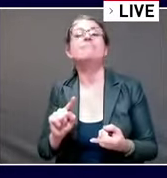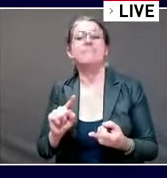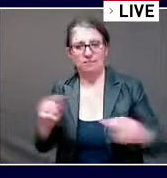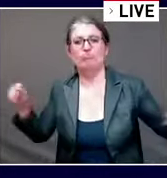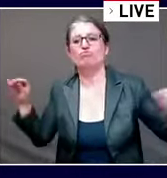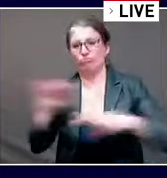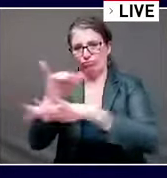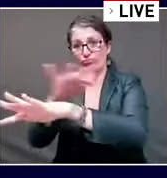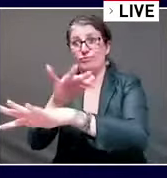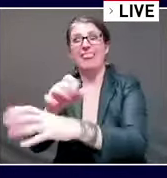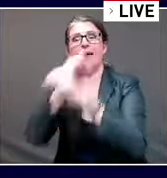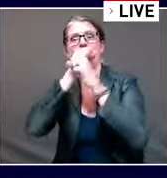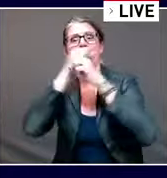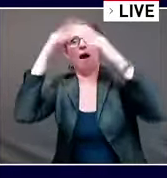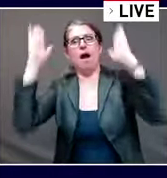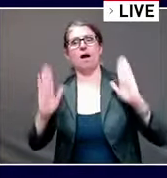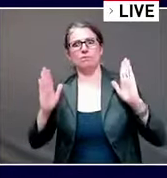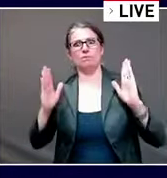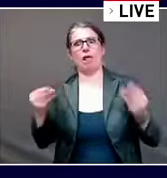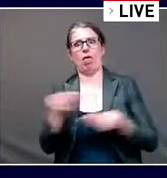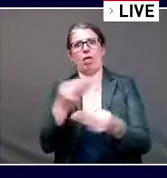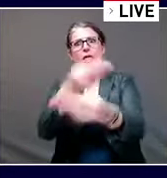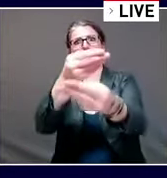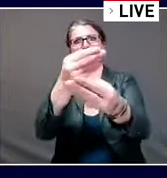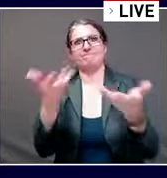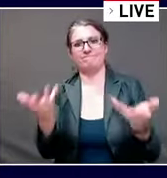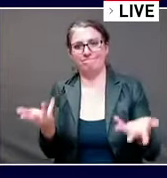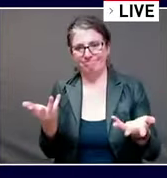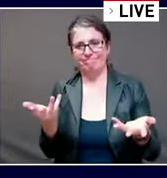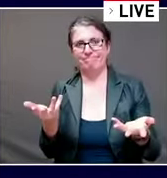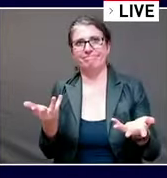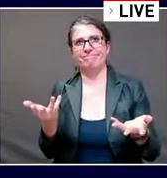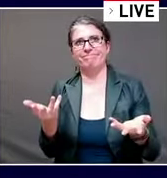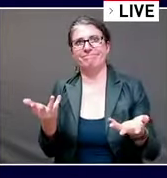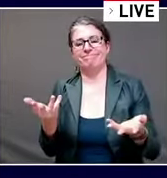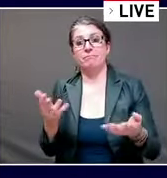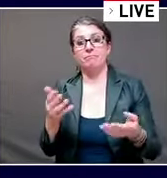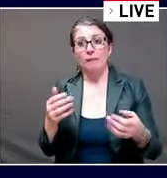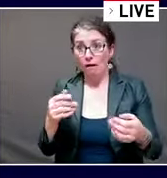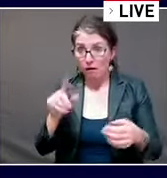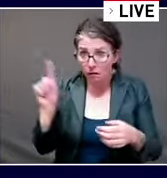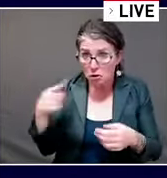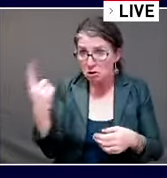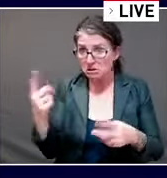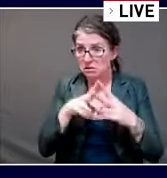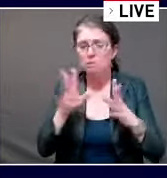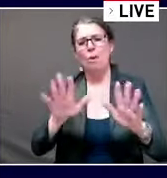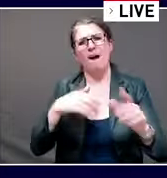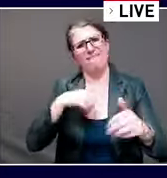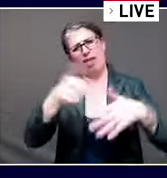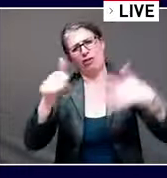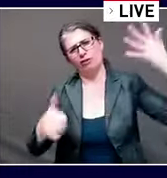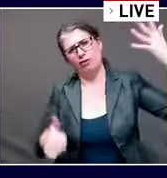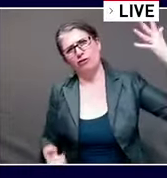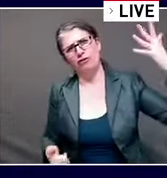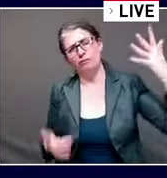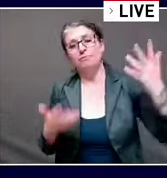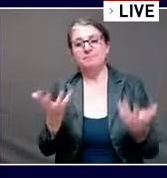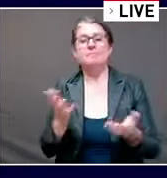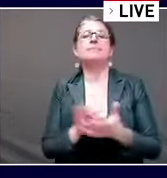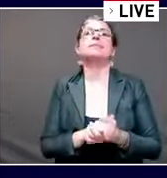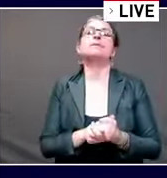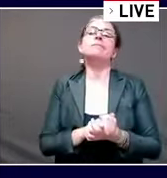But then it doesn't end there. What's happening is that those indoor events are then going back out into the community and generating the